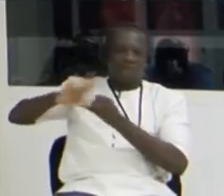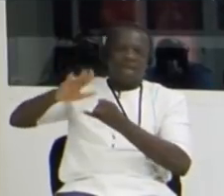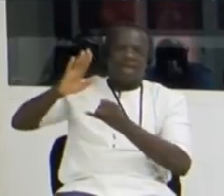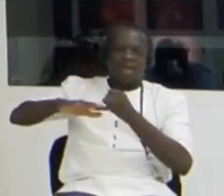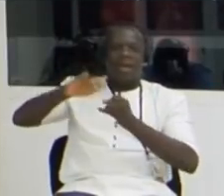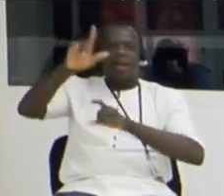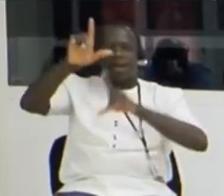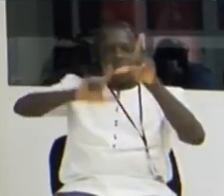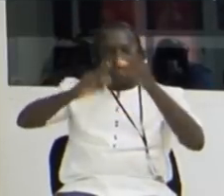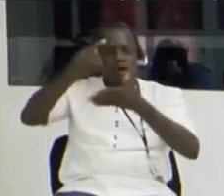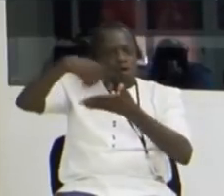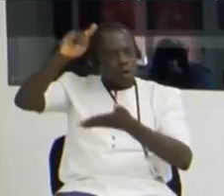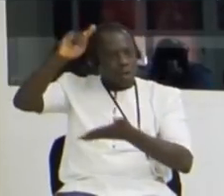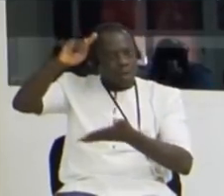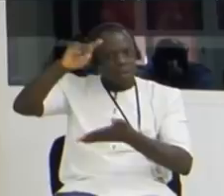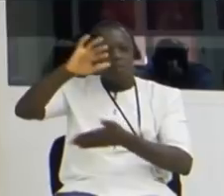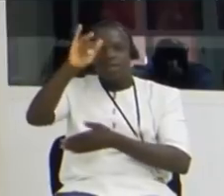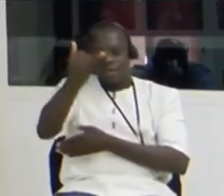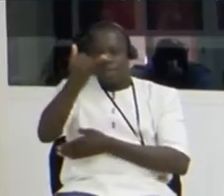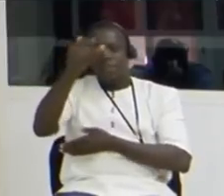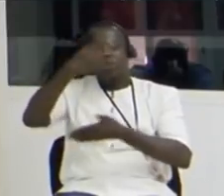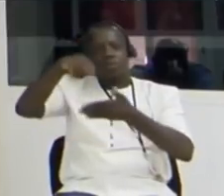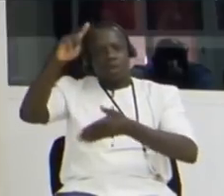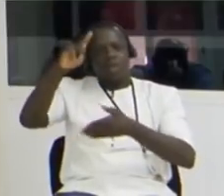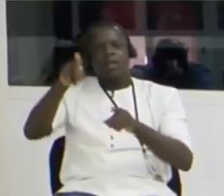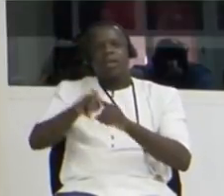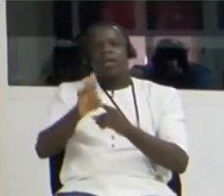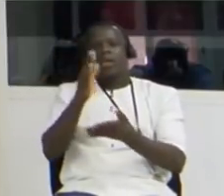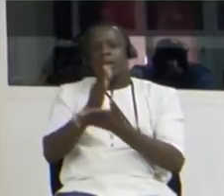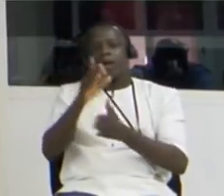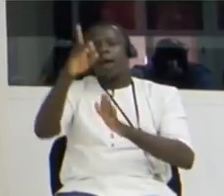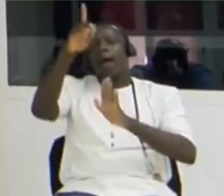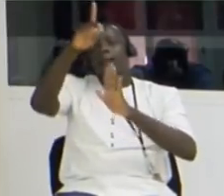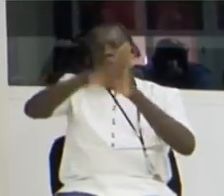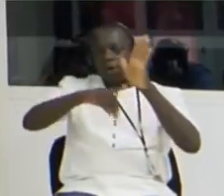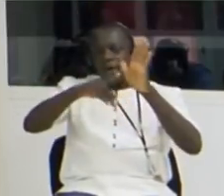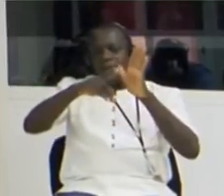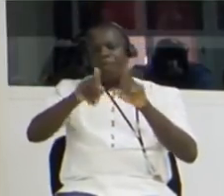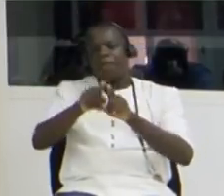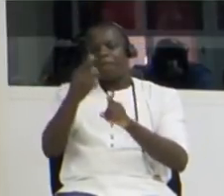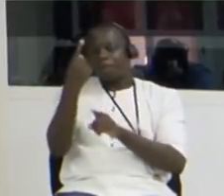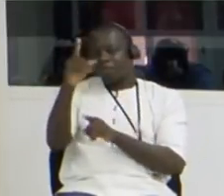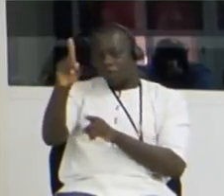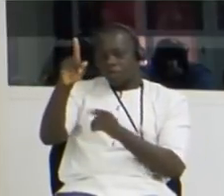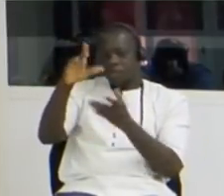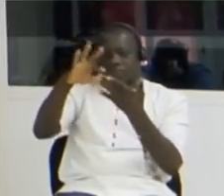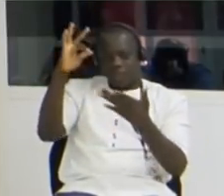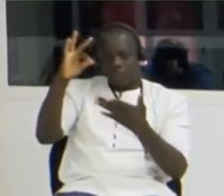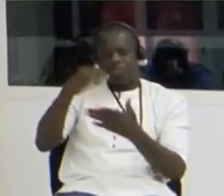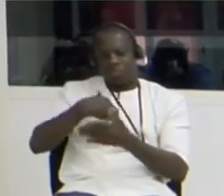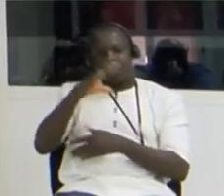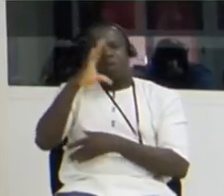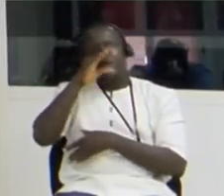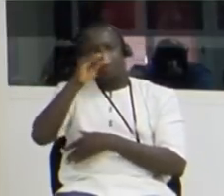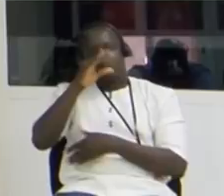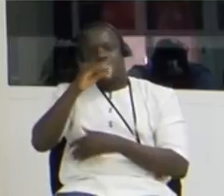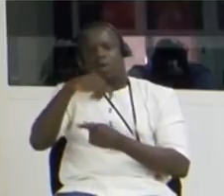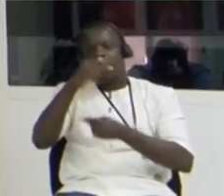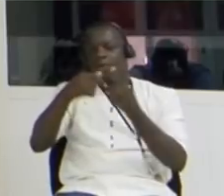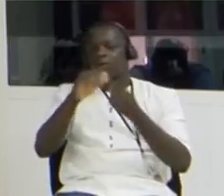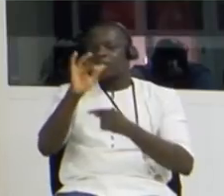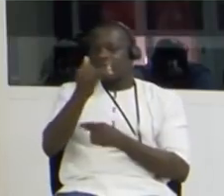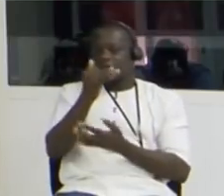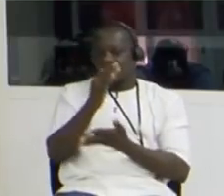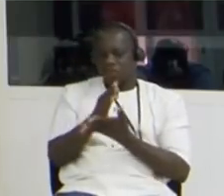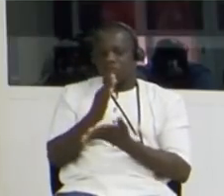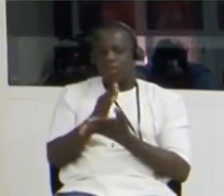correct? That's correct. So that mini event is the preliminaries that I was talking about. Yes, indeed. Just kindly tell us how